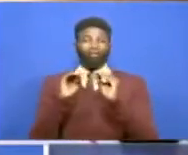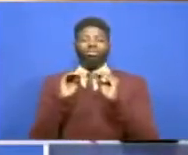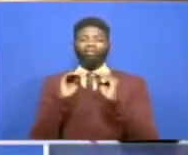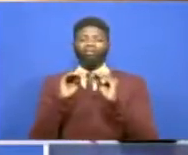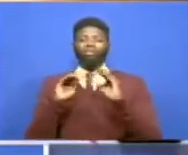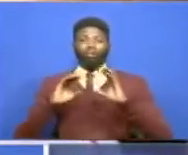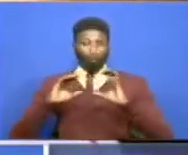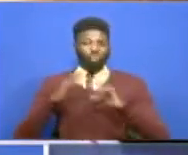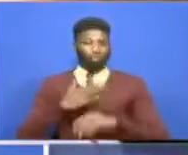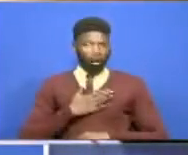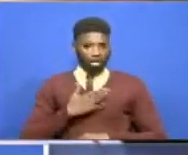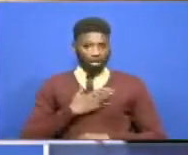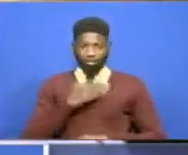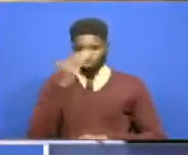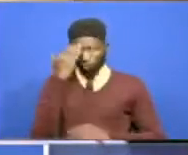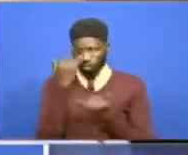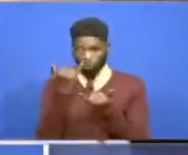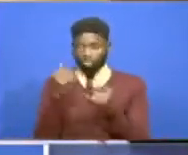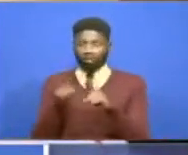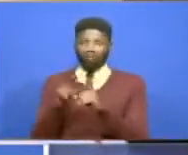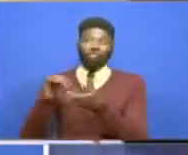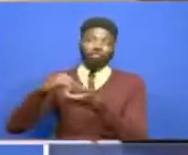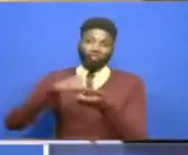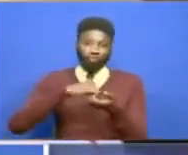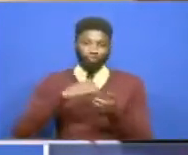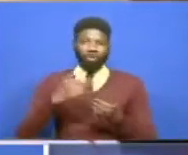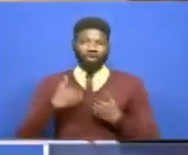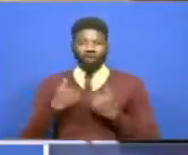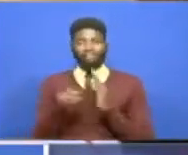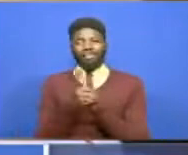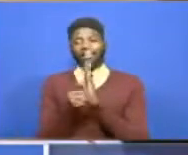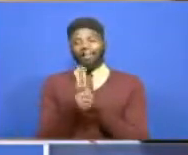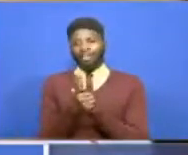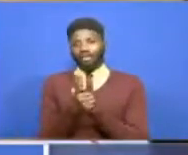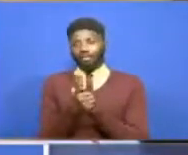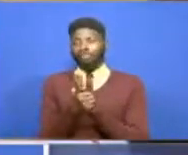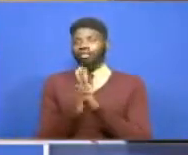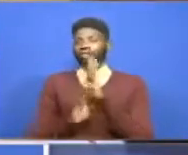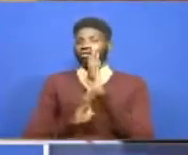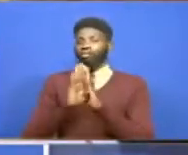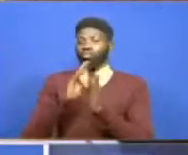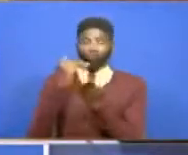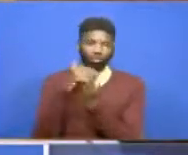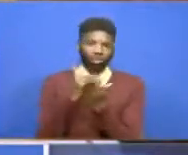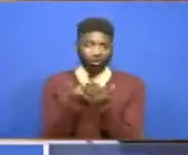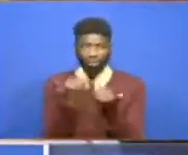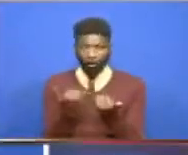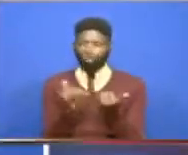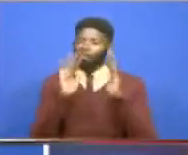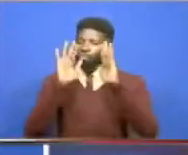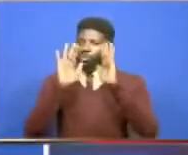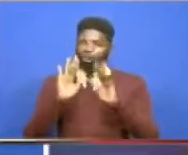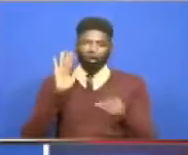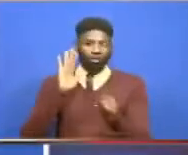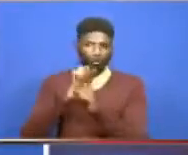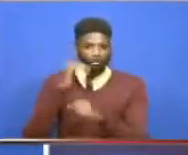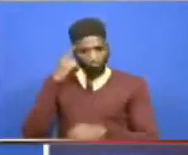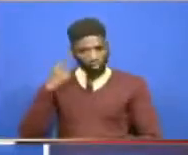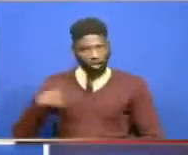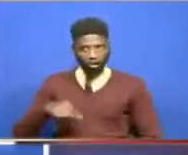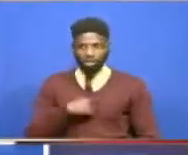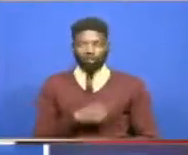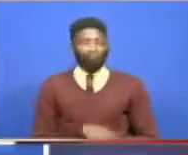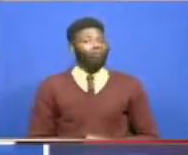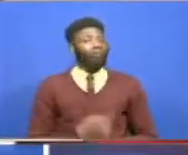najua saizi kama federation kuna ile talent development program ambayo wakati huu ni ya maana sana kwetu. Tume train